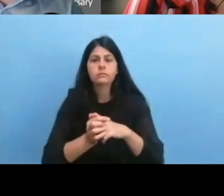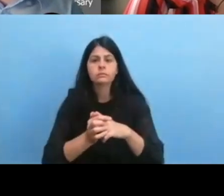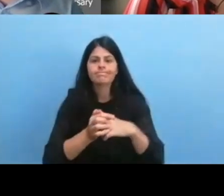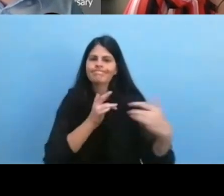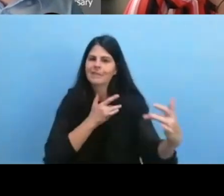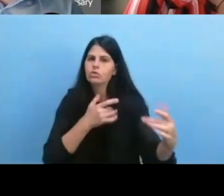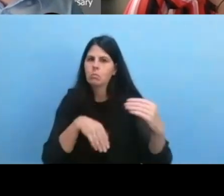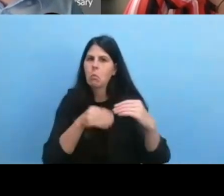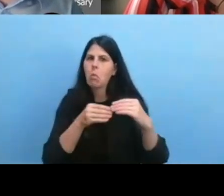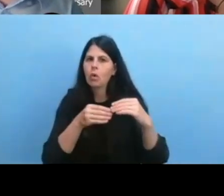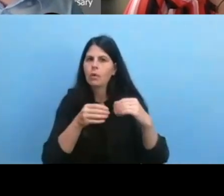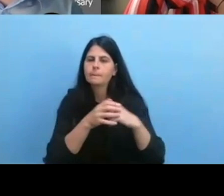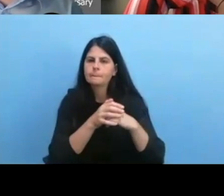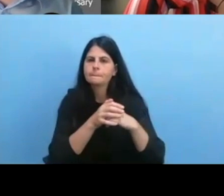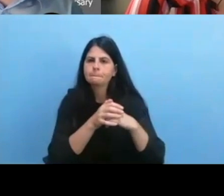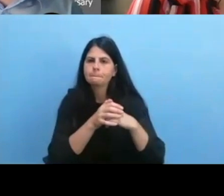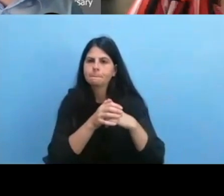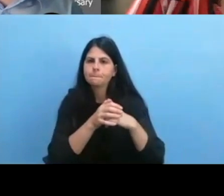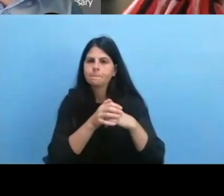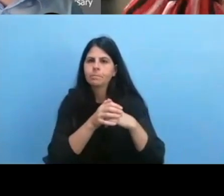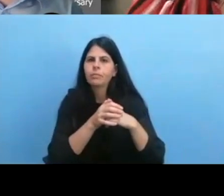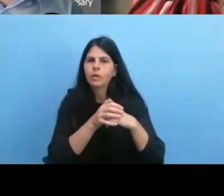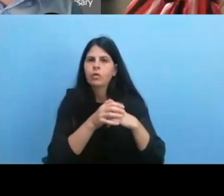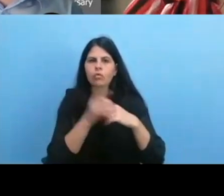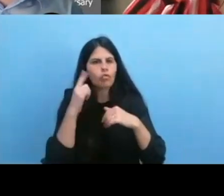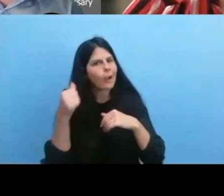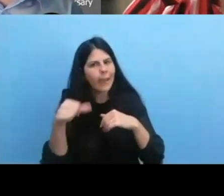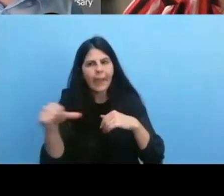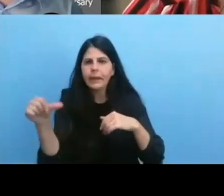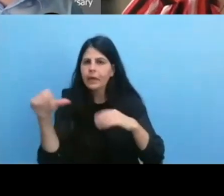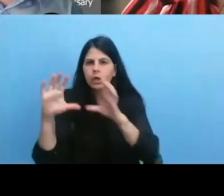who have been neglected or